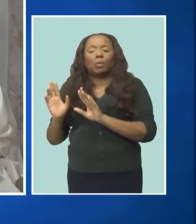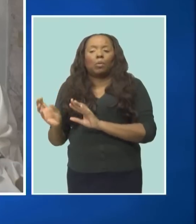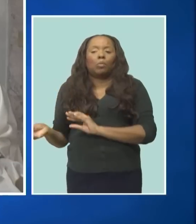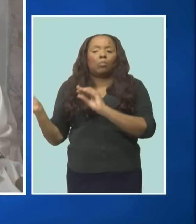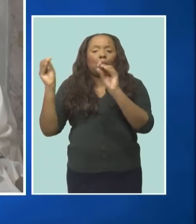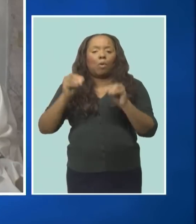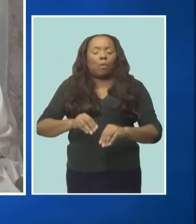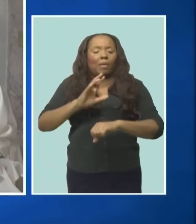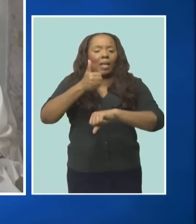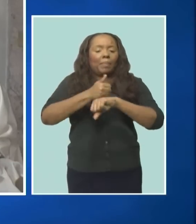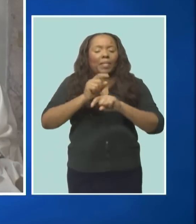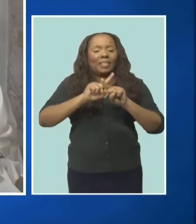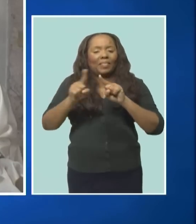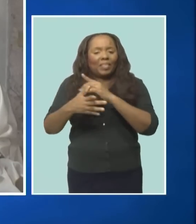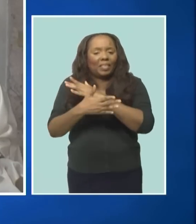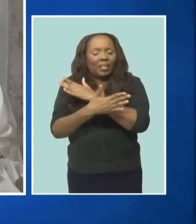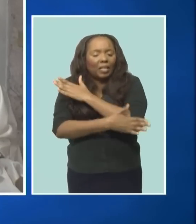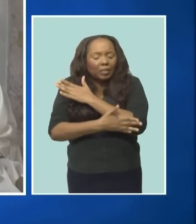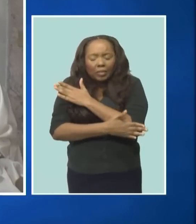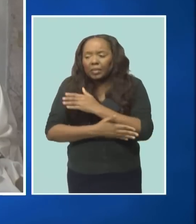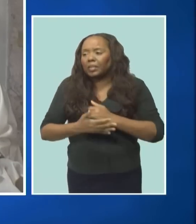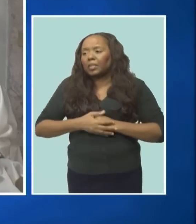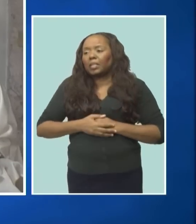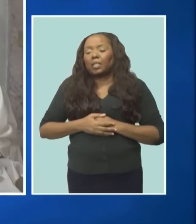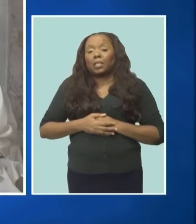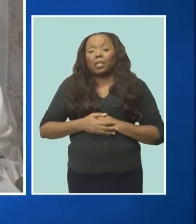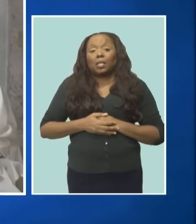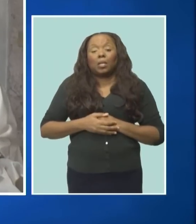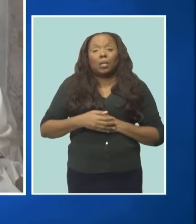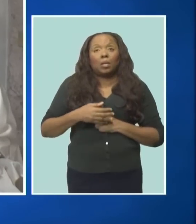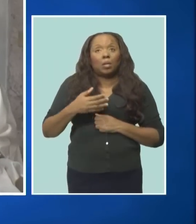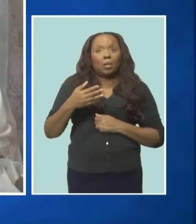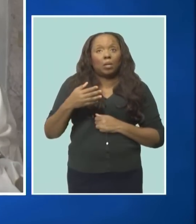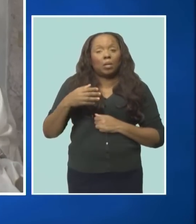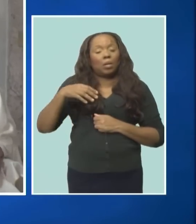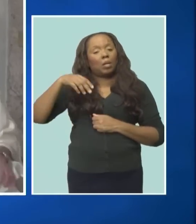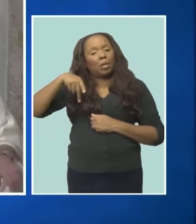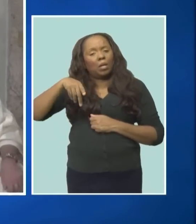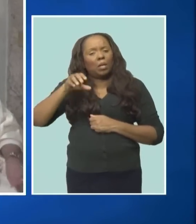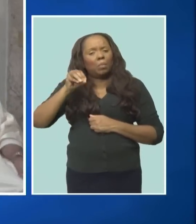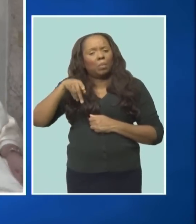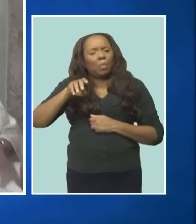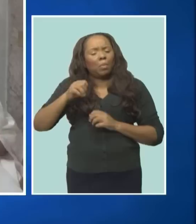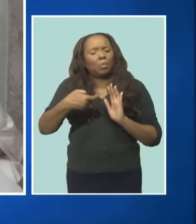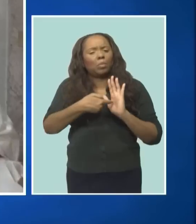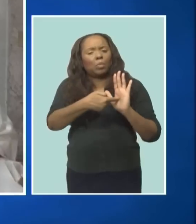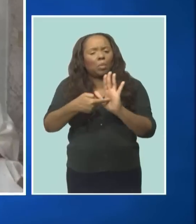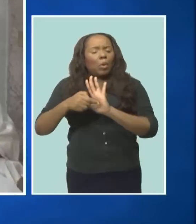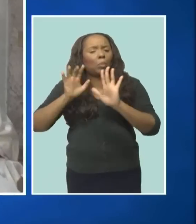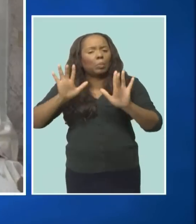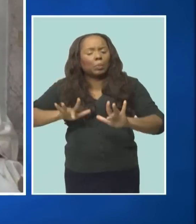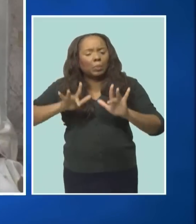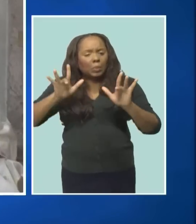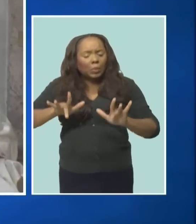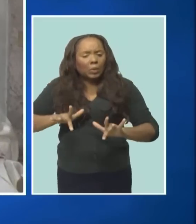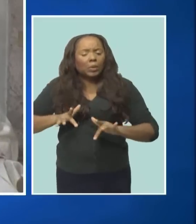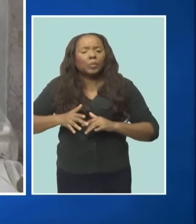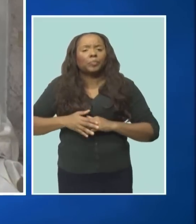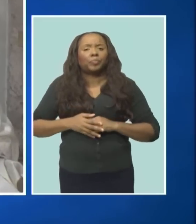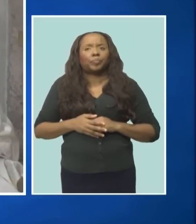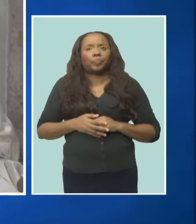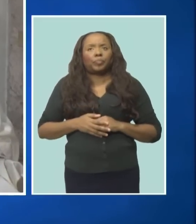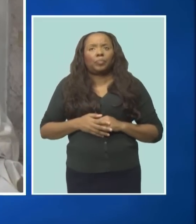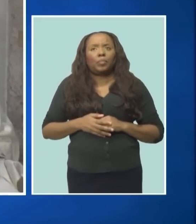abandoned. He showed us the face of mercy. He showed us the face of